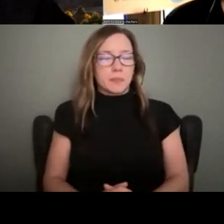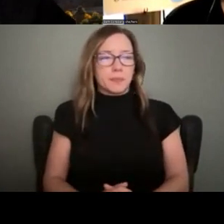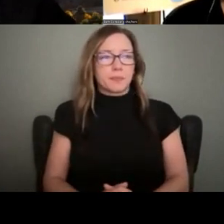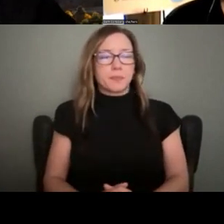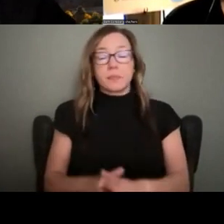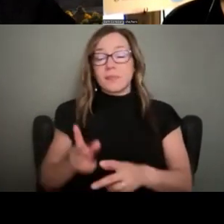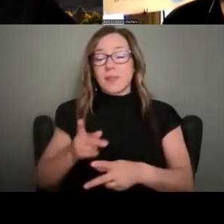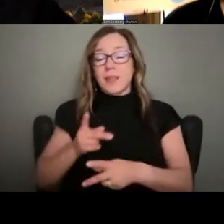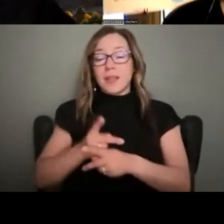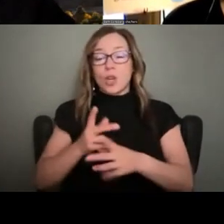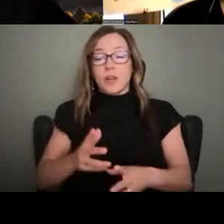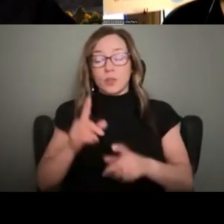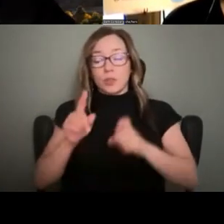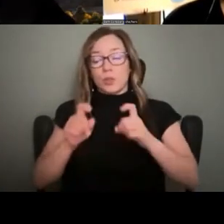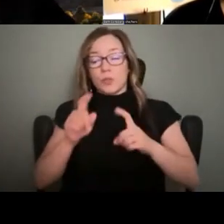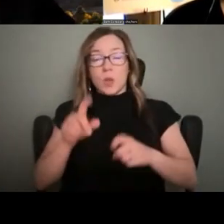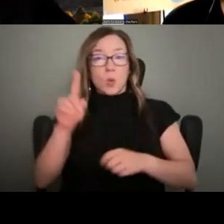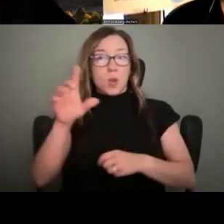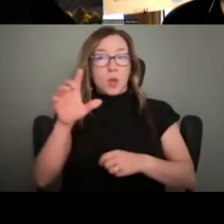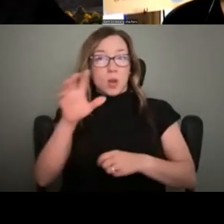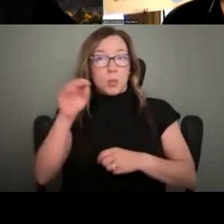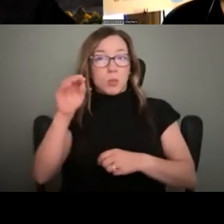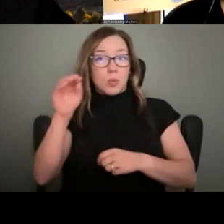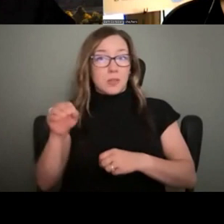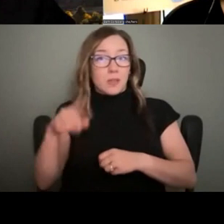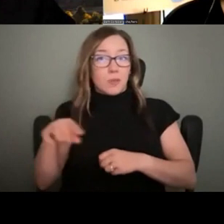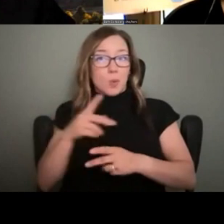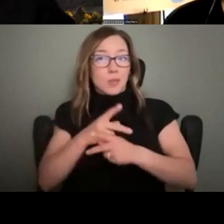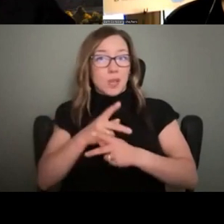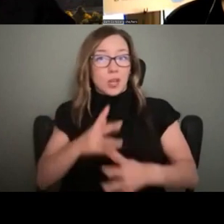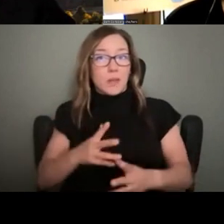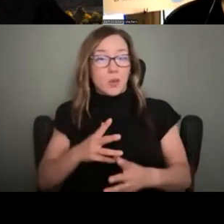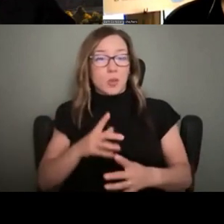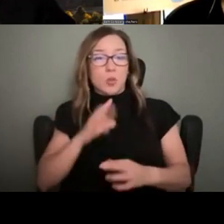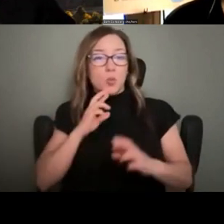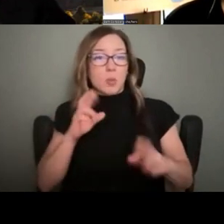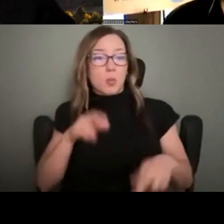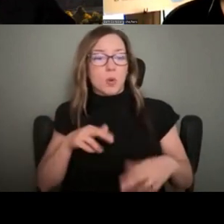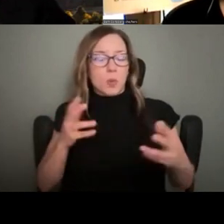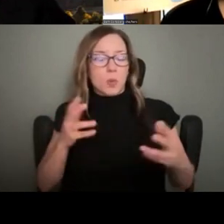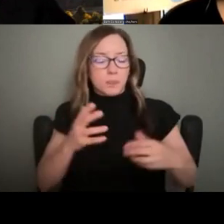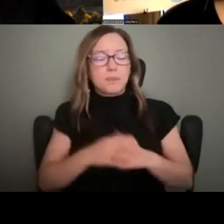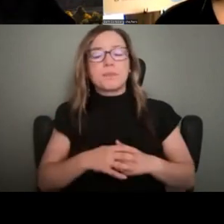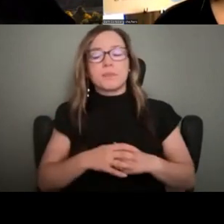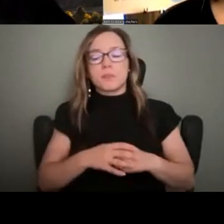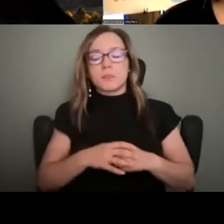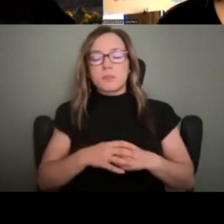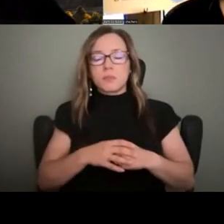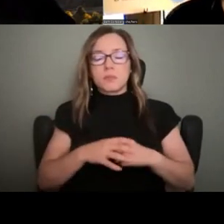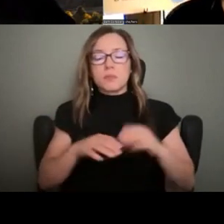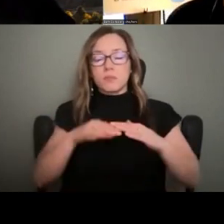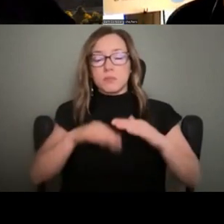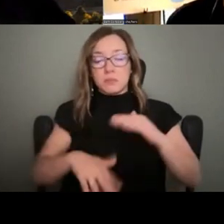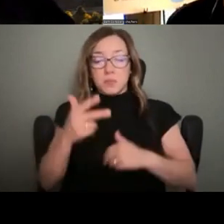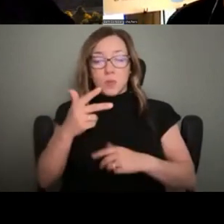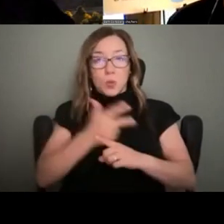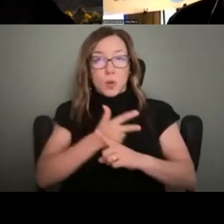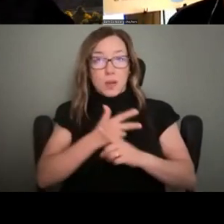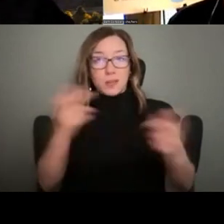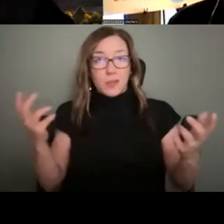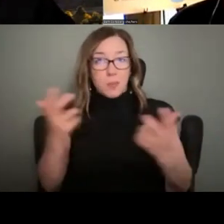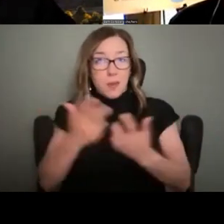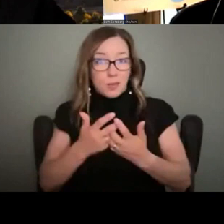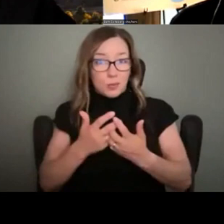survey, 100% of caregivers reported that within 3 months of a match,